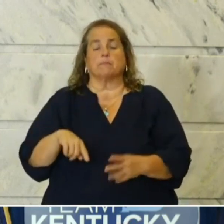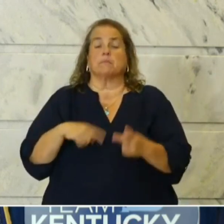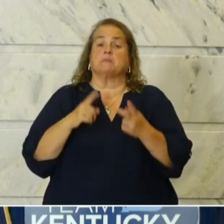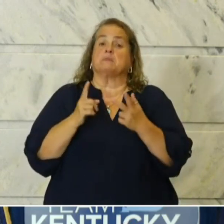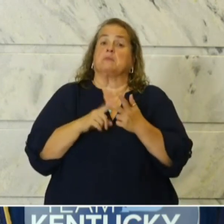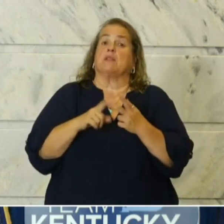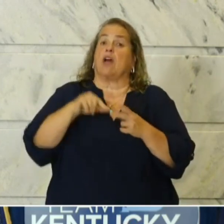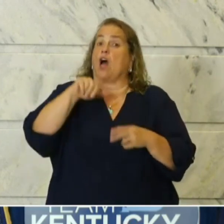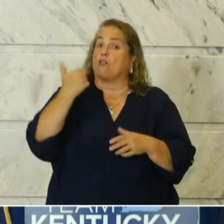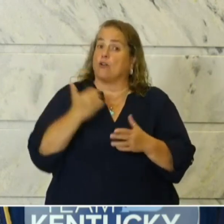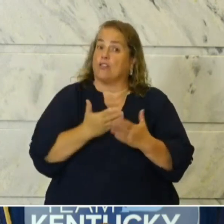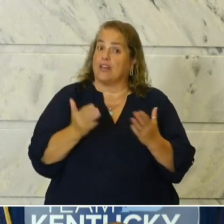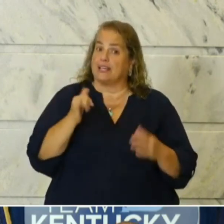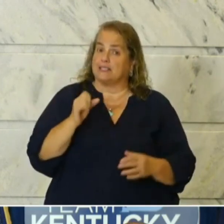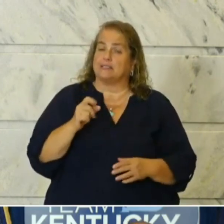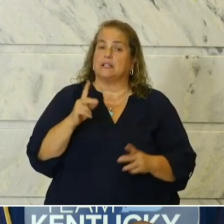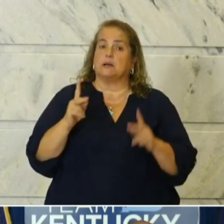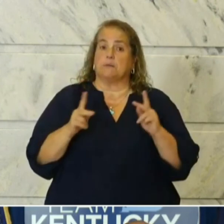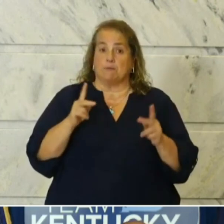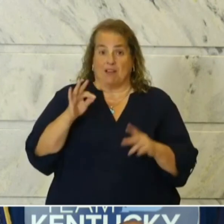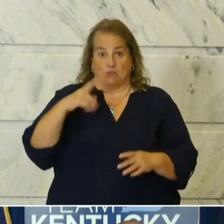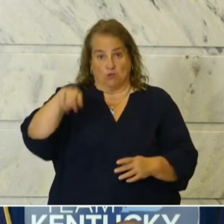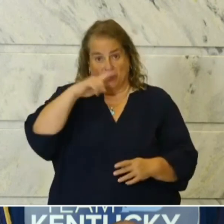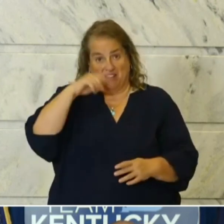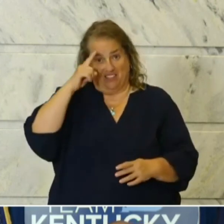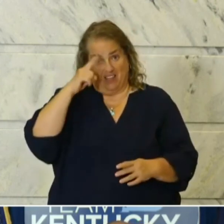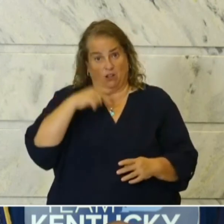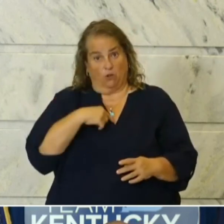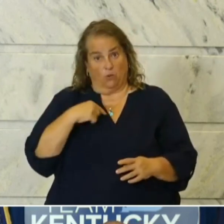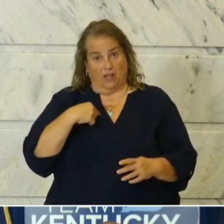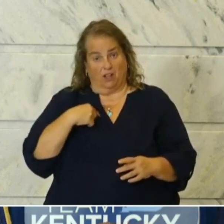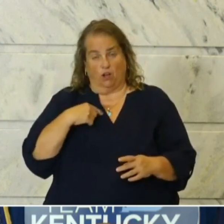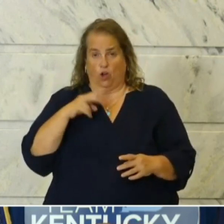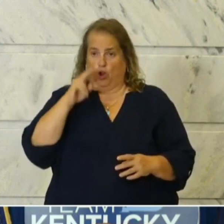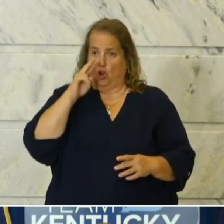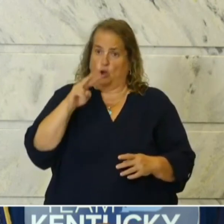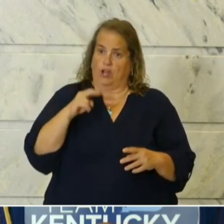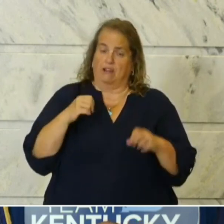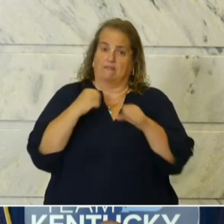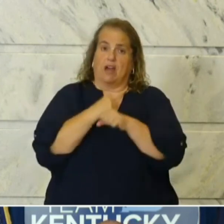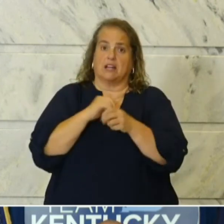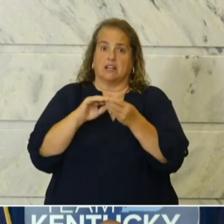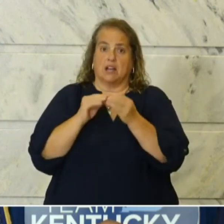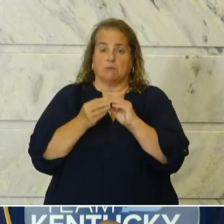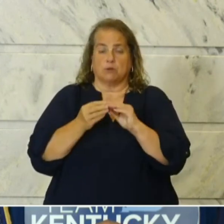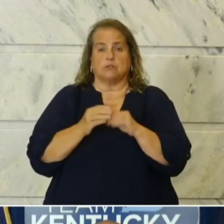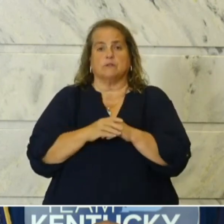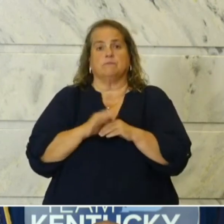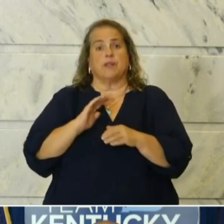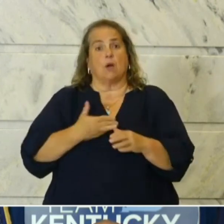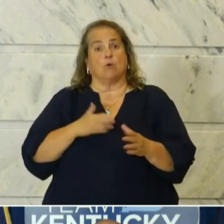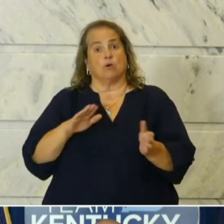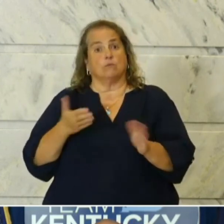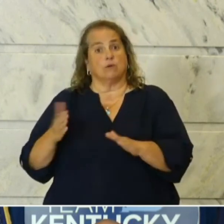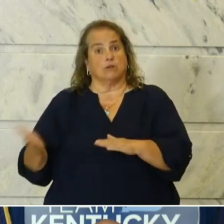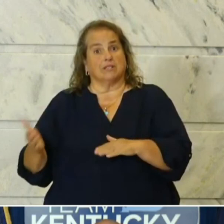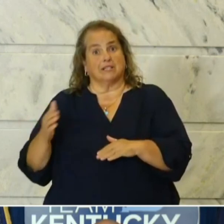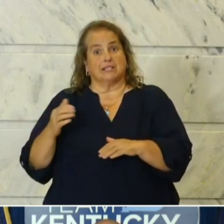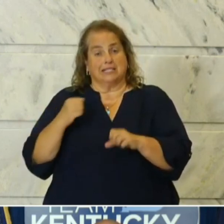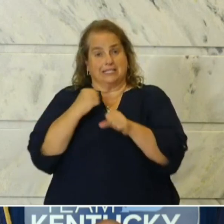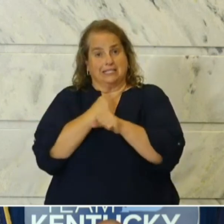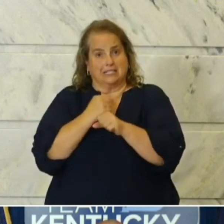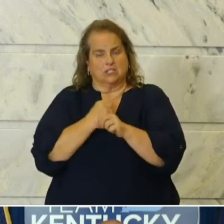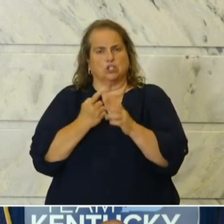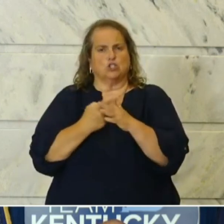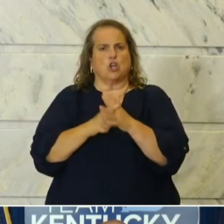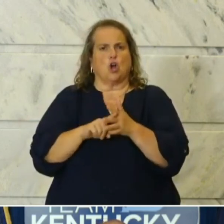is, people, if they think that we're inflating the numbers, our mortality statistics started at over 6%.